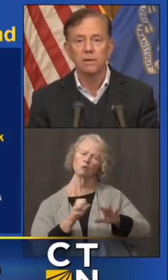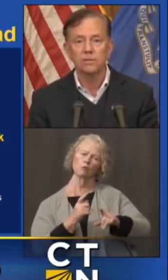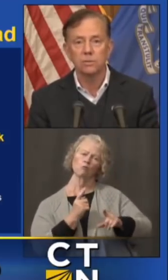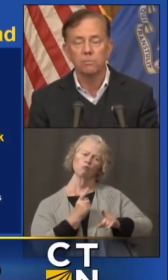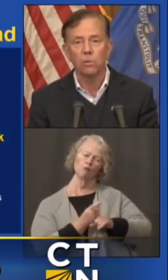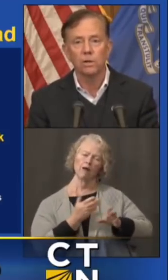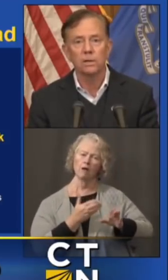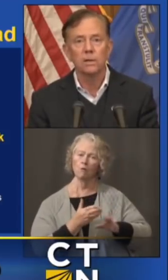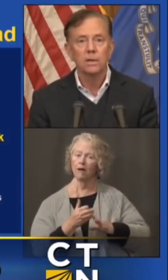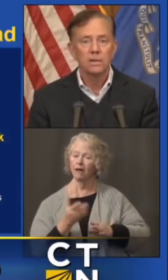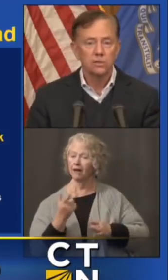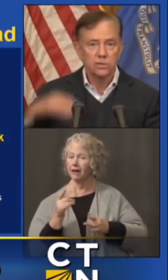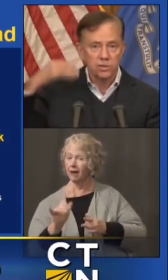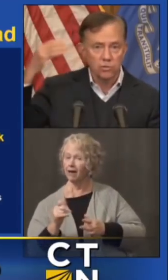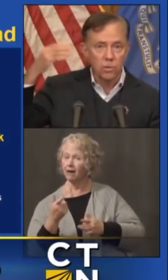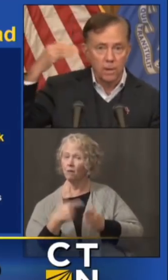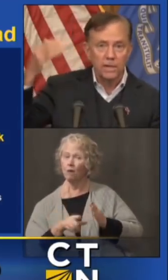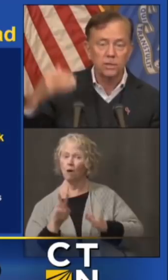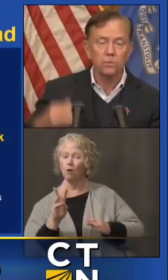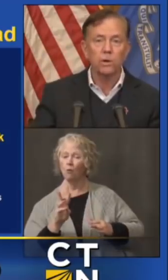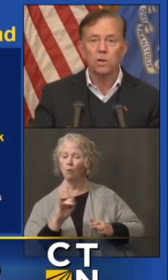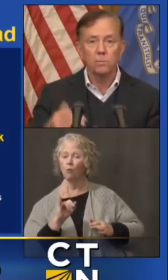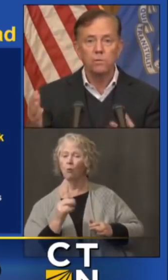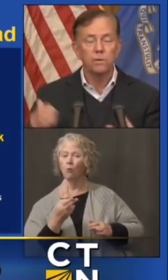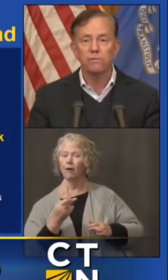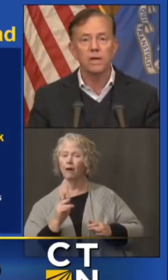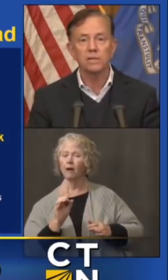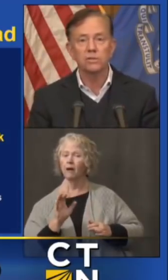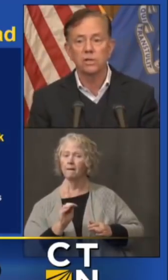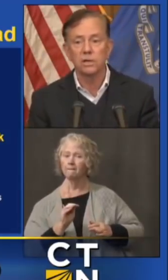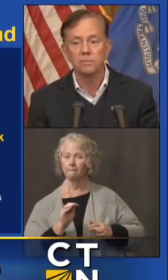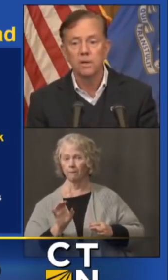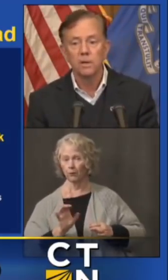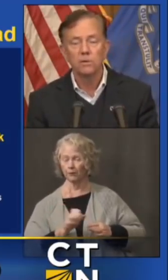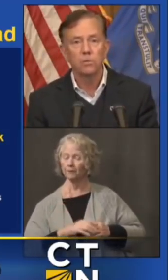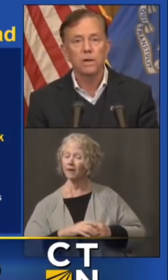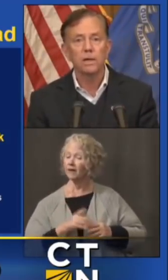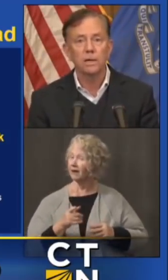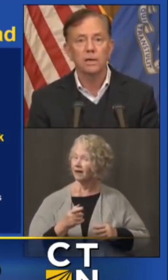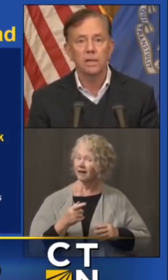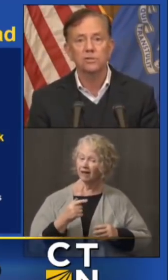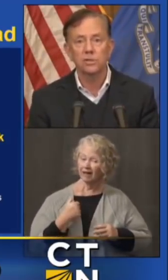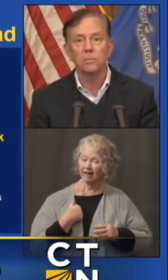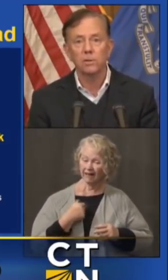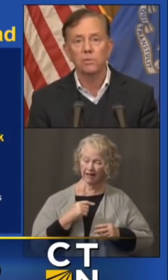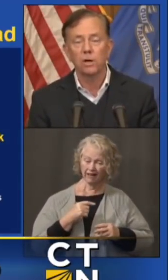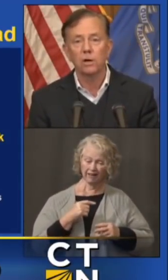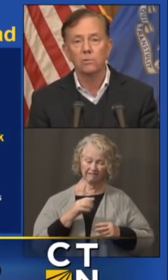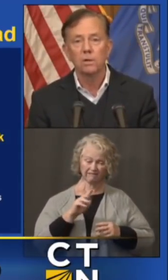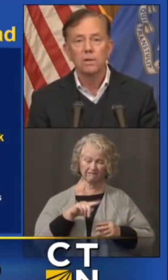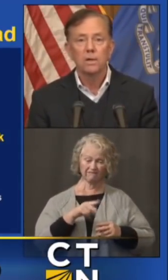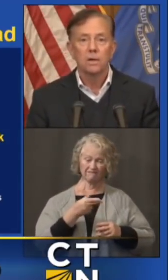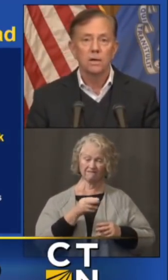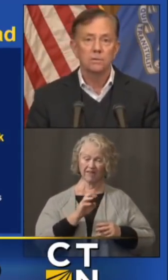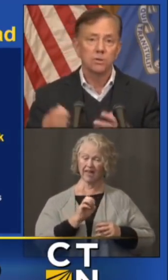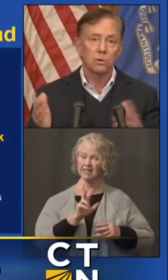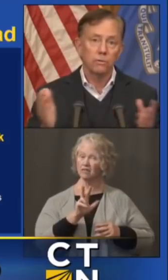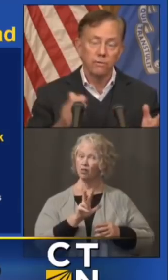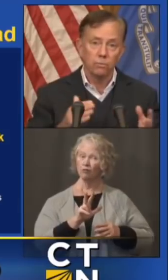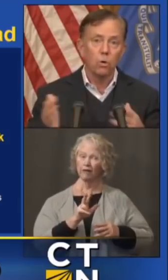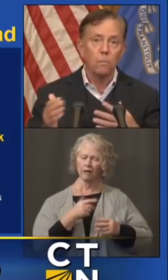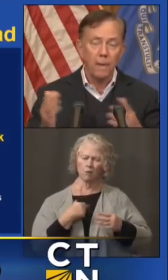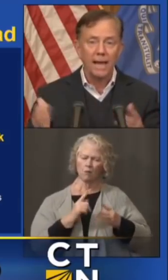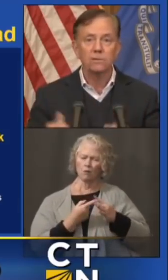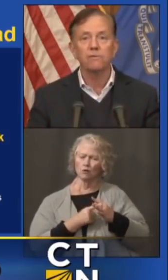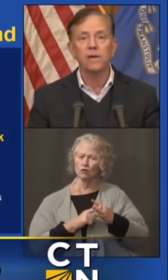think is important. Just as a reminder, we only moved to phase 3 less than a month ago. So